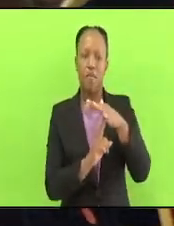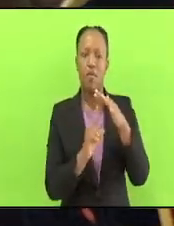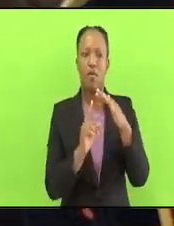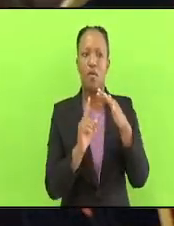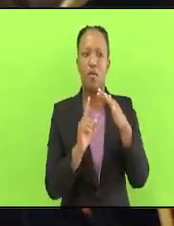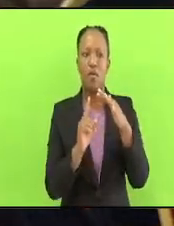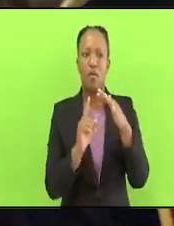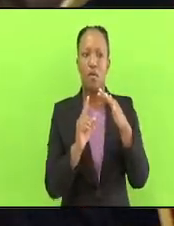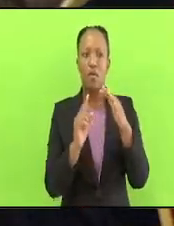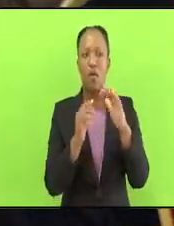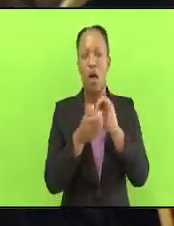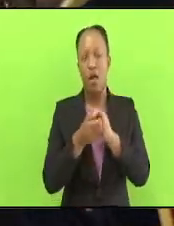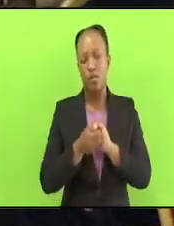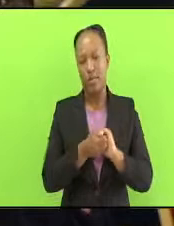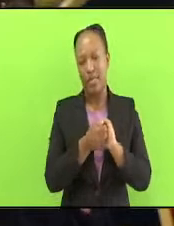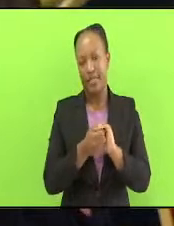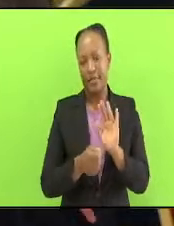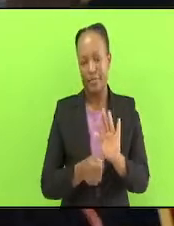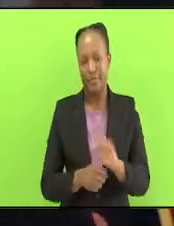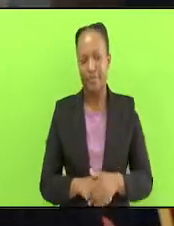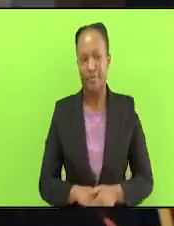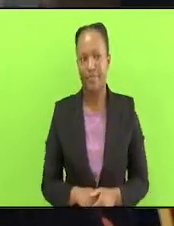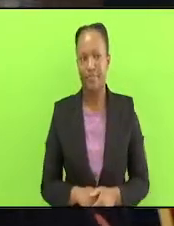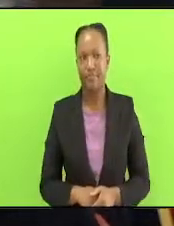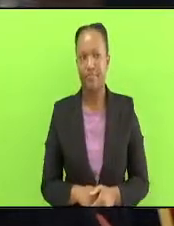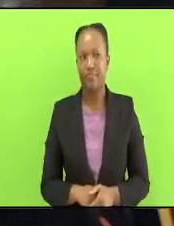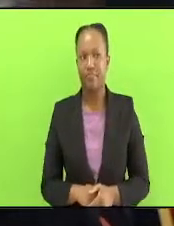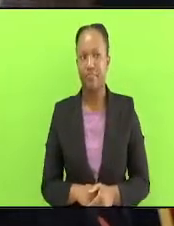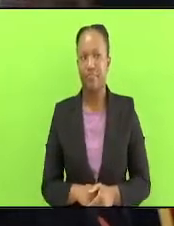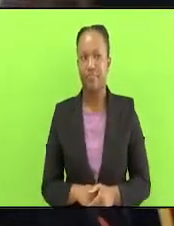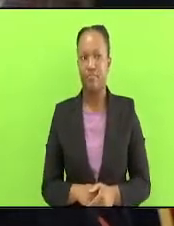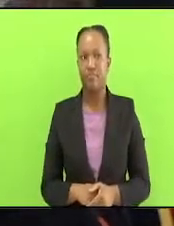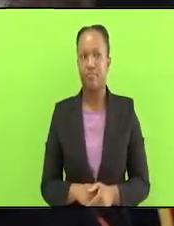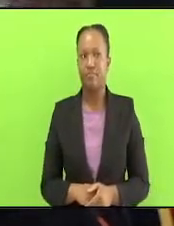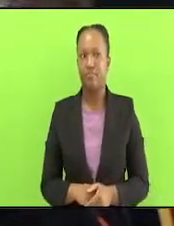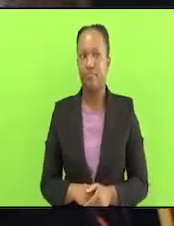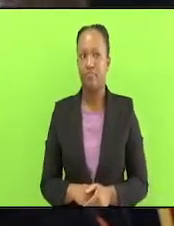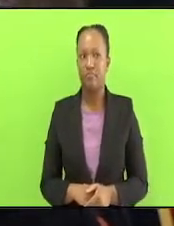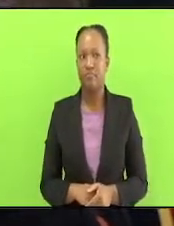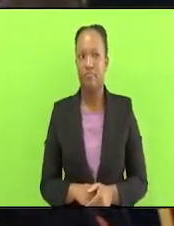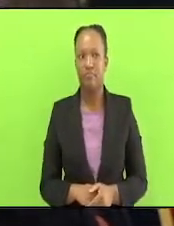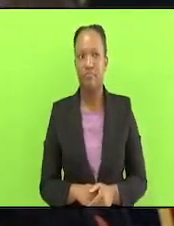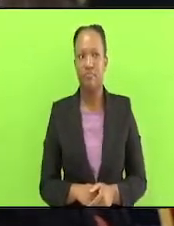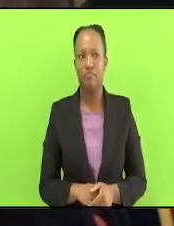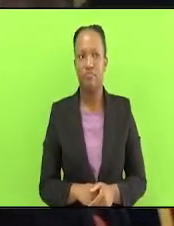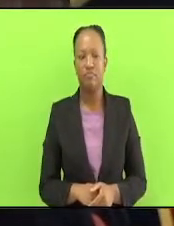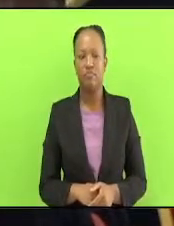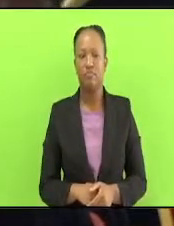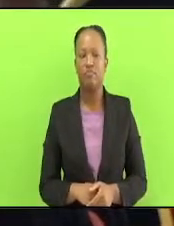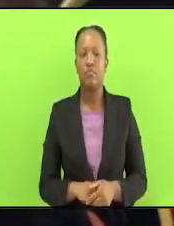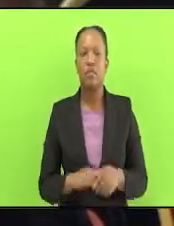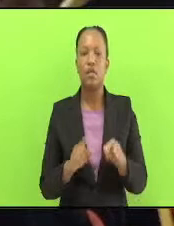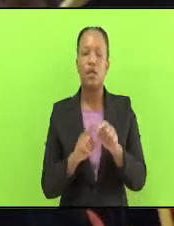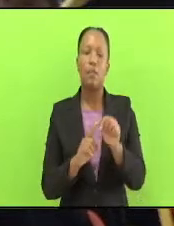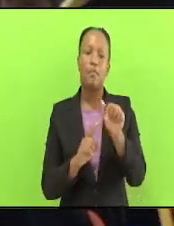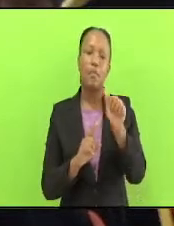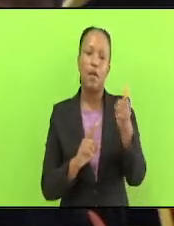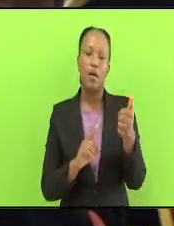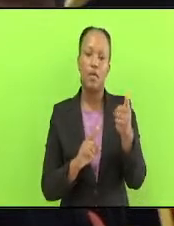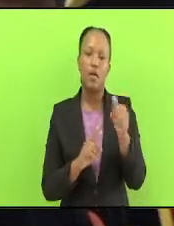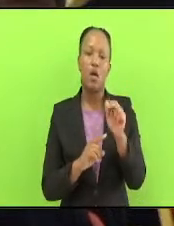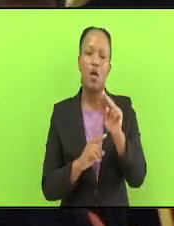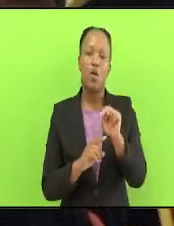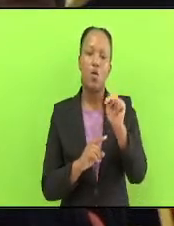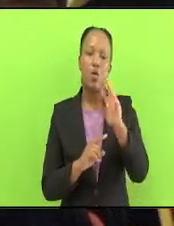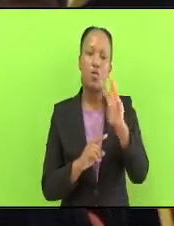Umbrella Association. I also have Masuna Meyer here from the Northwest University, from the